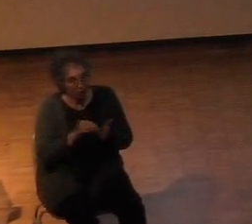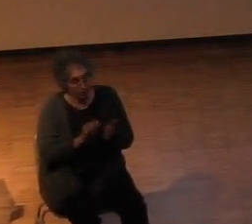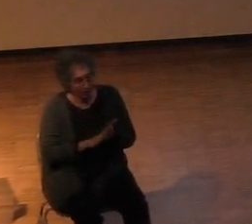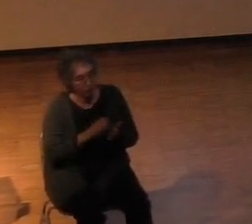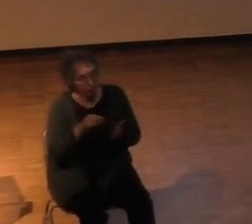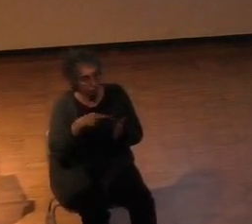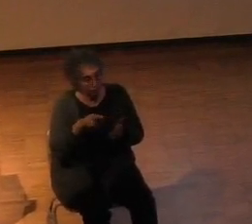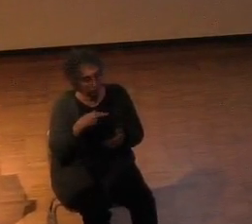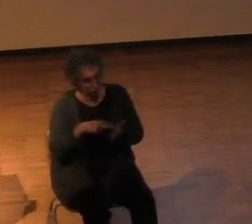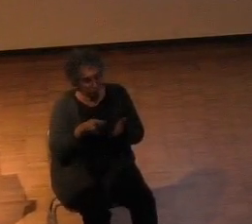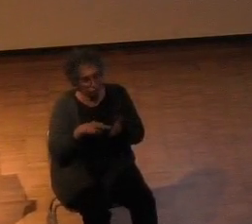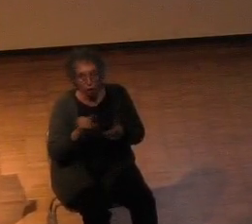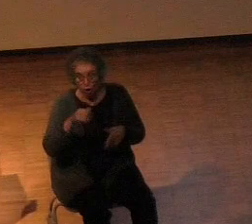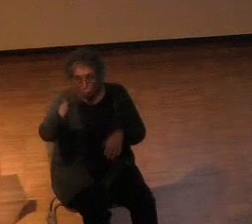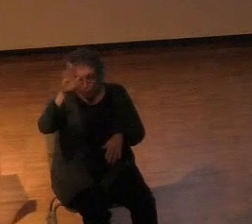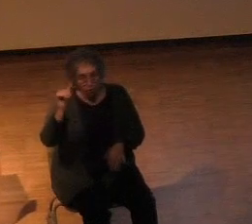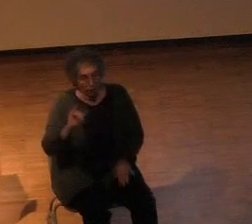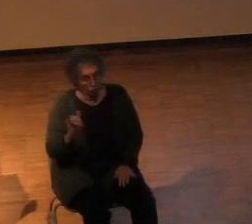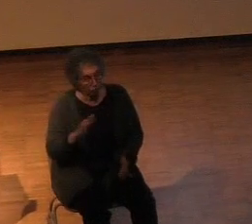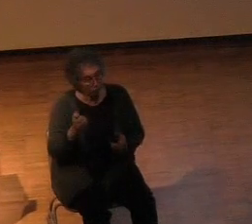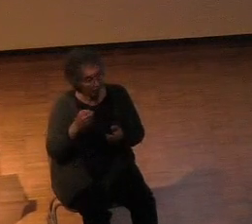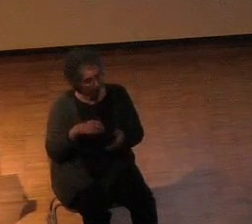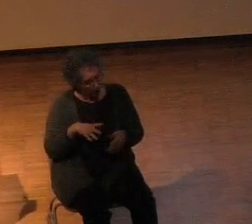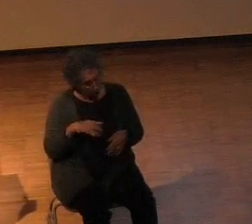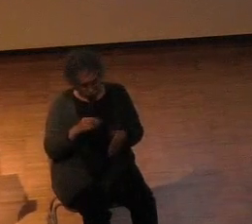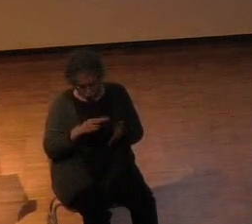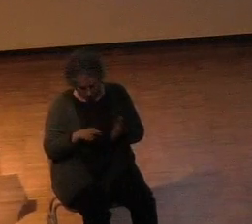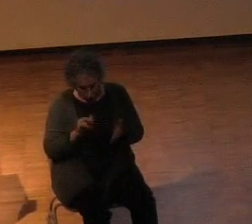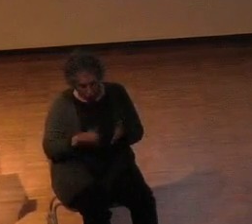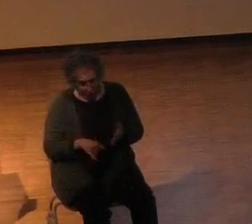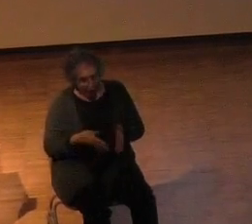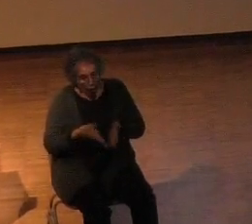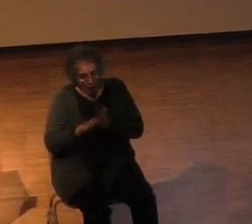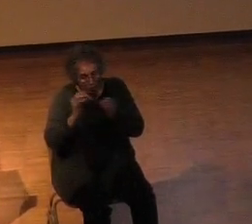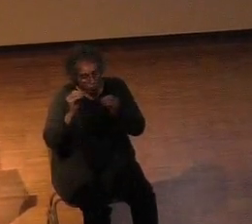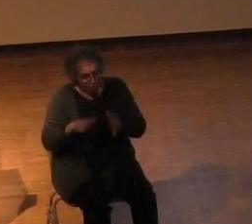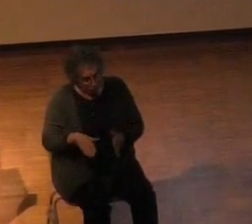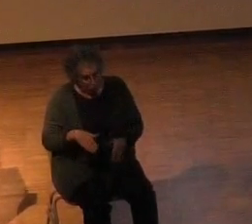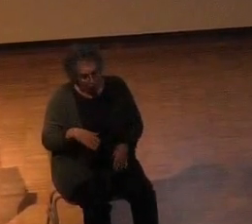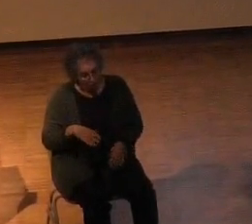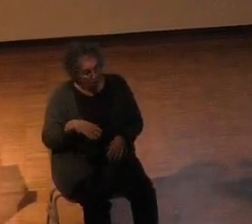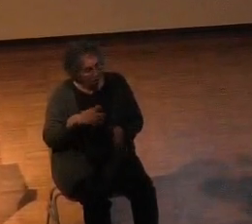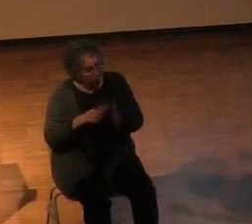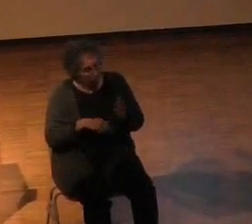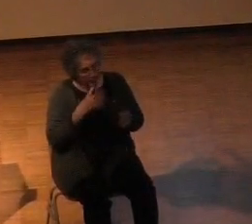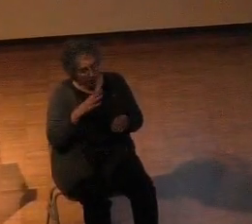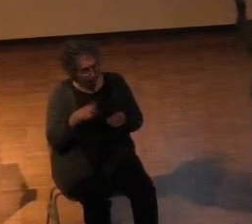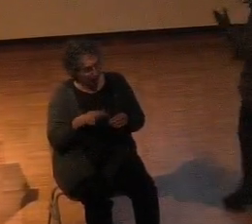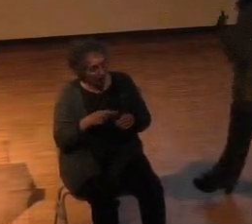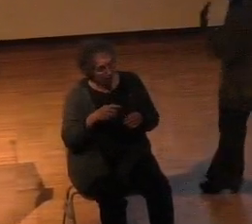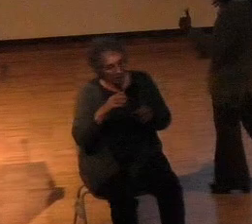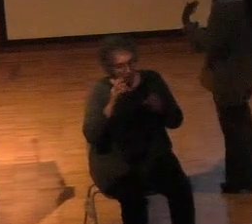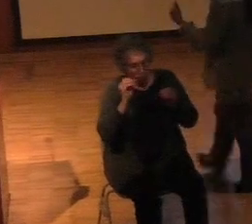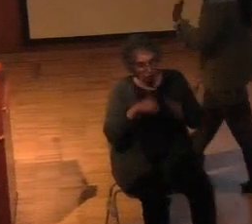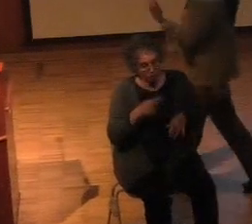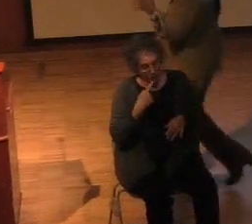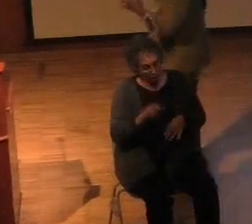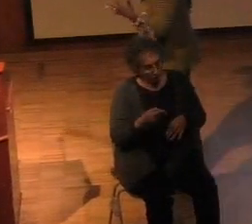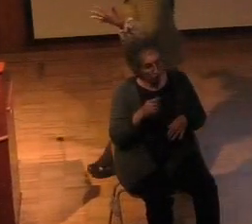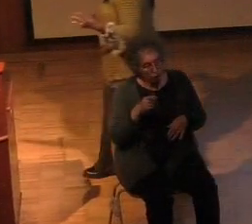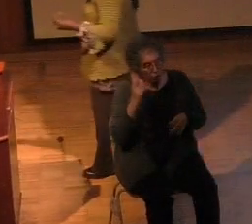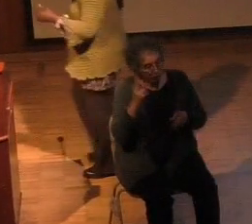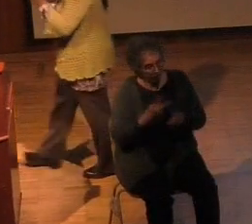hand. Right? So you're going to look it up or ask your instructor. They'll tell you. You'll figure it out. I don't have time to, you